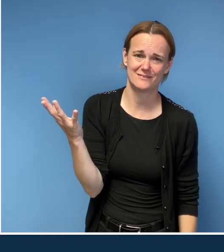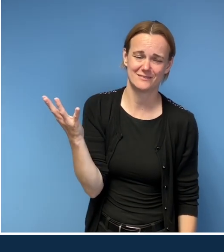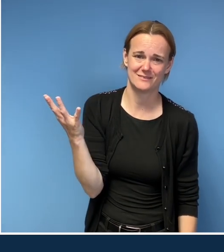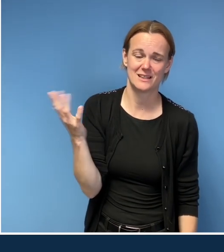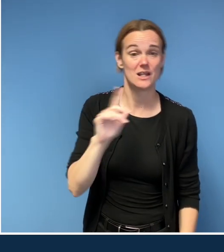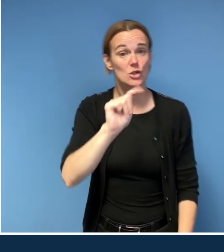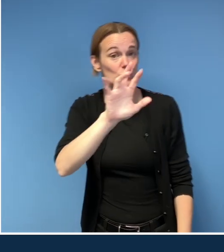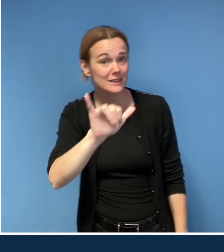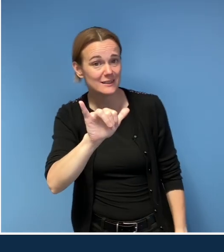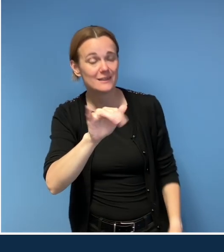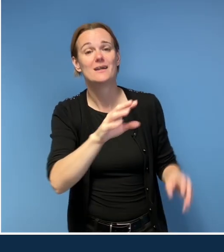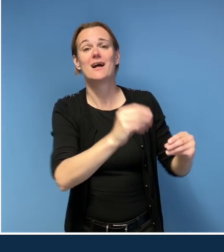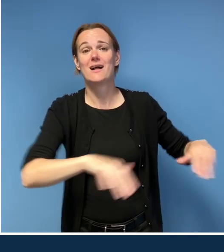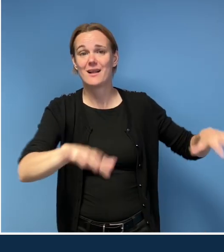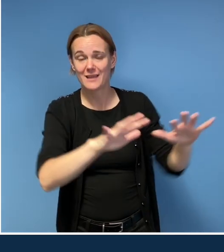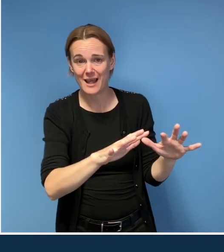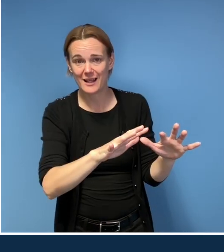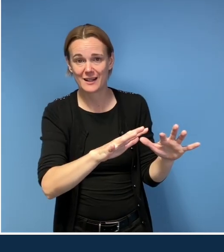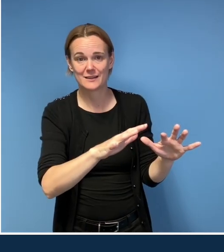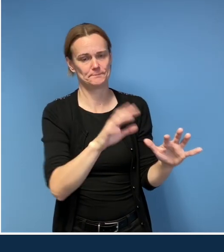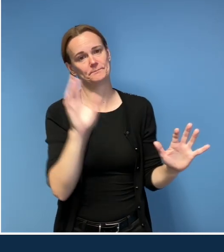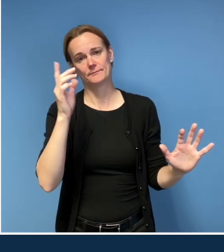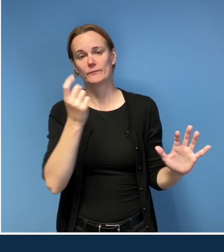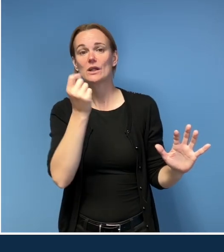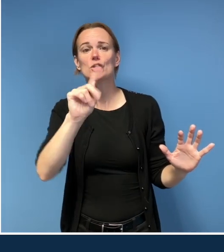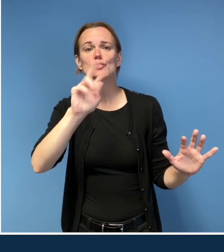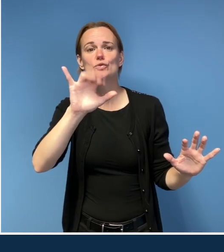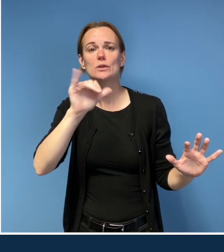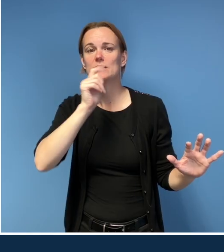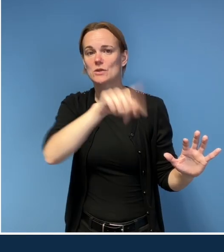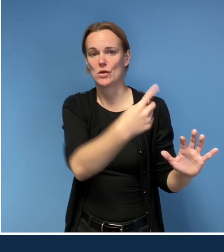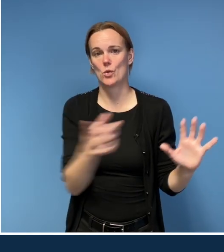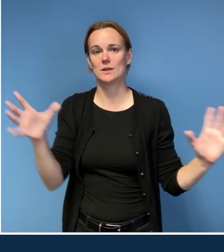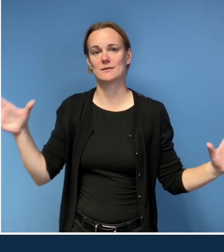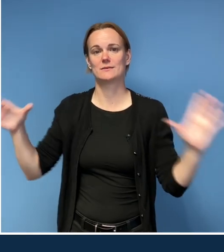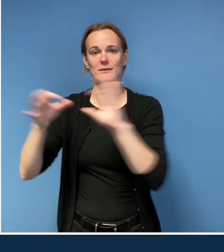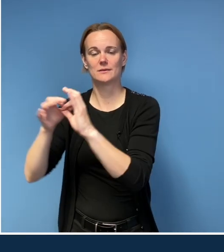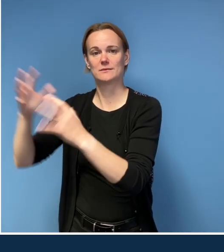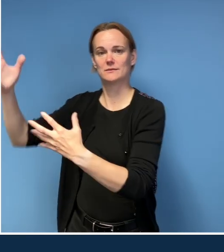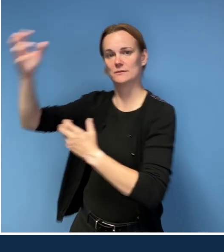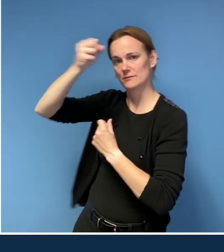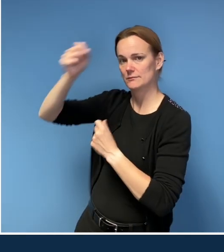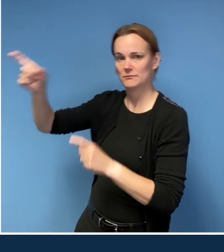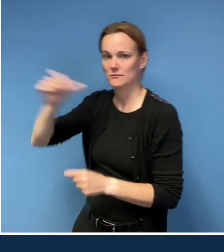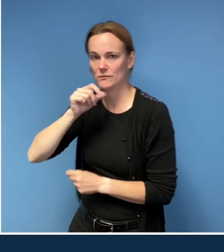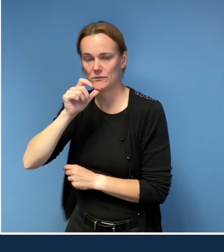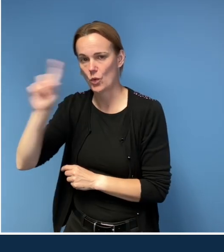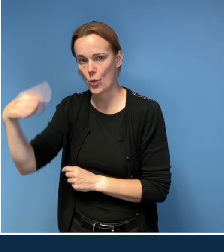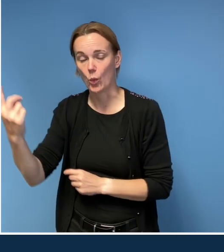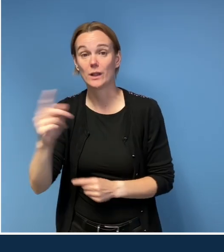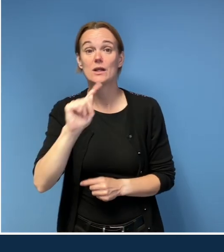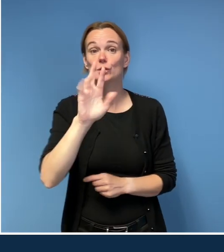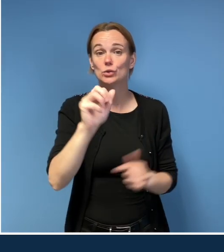with the land, and it was treaty amongst nations as well, nationhood treaties. It wasn't just when newcomers came here. So I